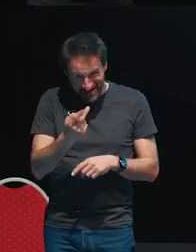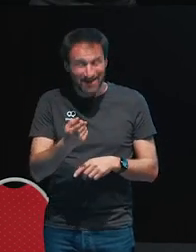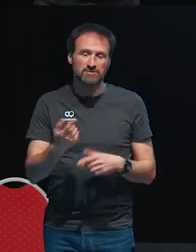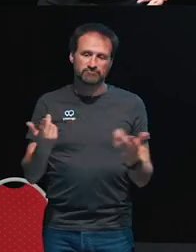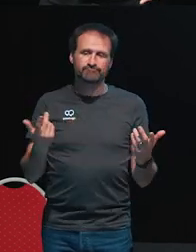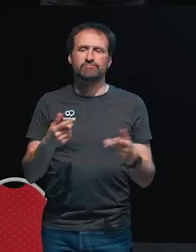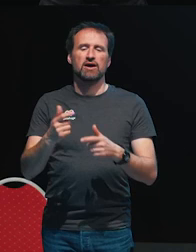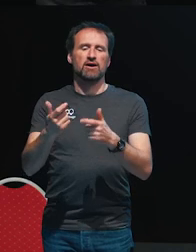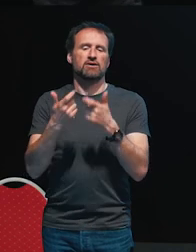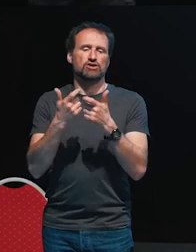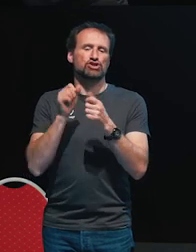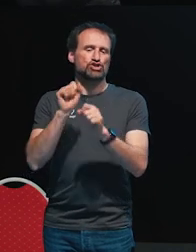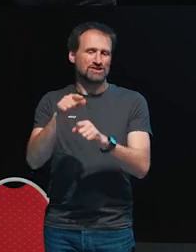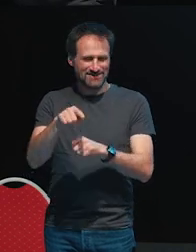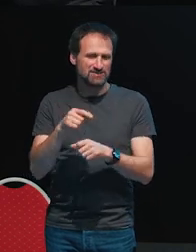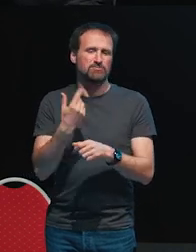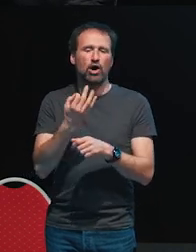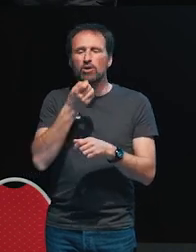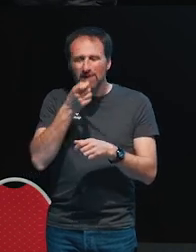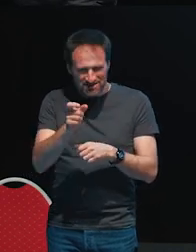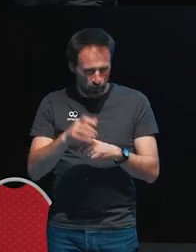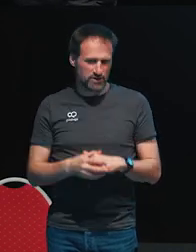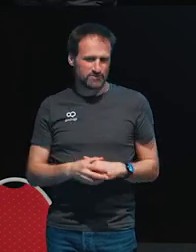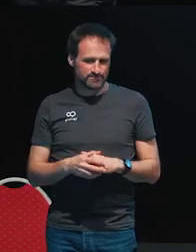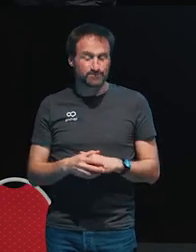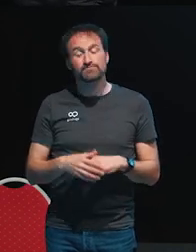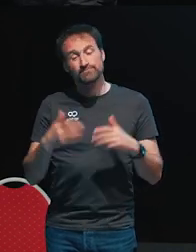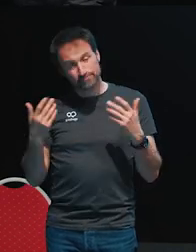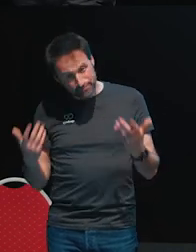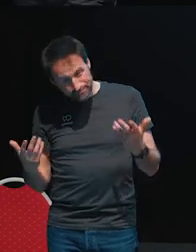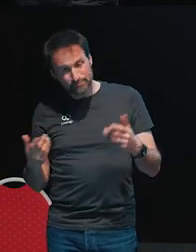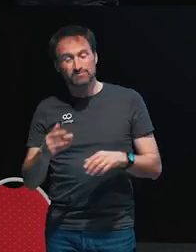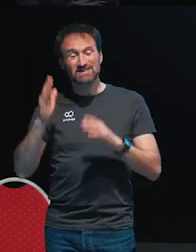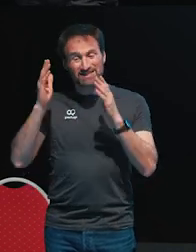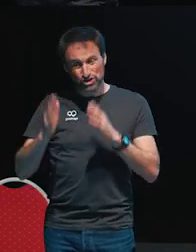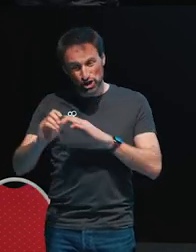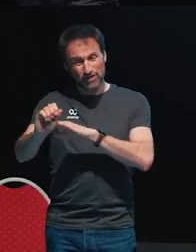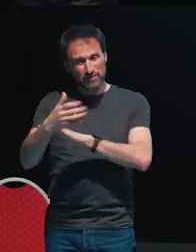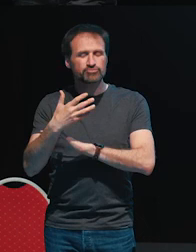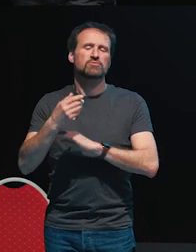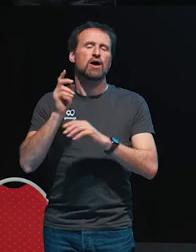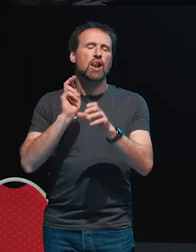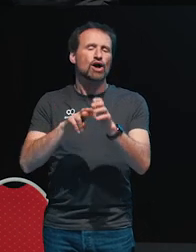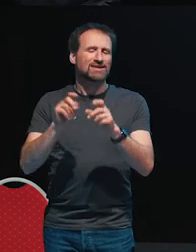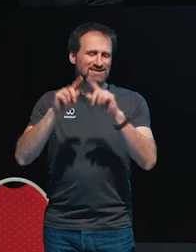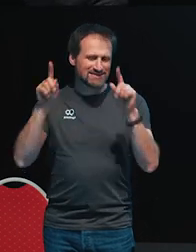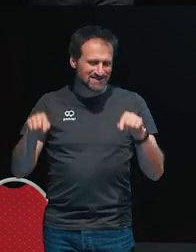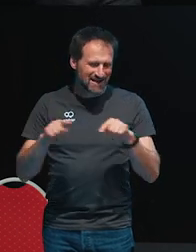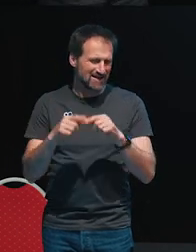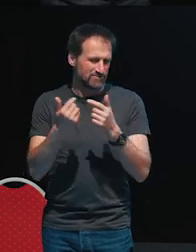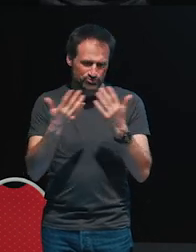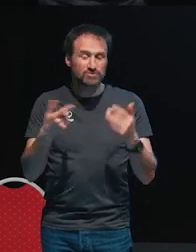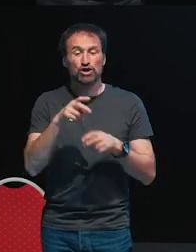log in with a username and password. So the user, the server is going to send back a login page or whatever, and the user needs to enter